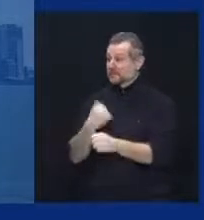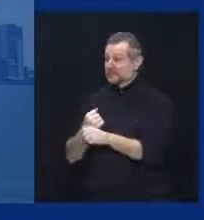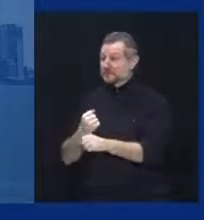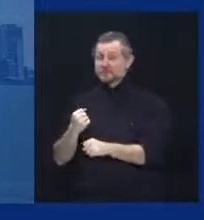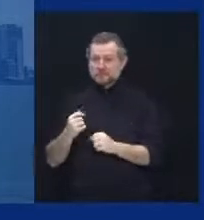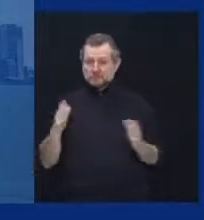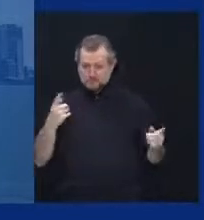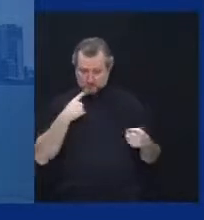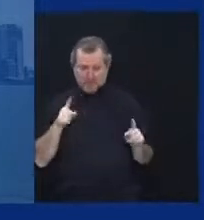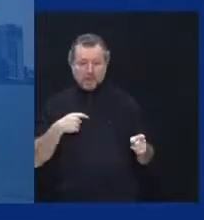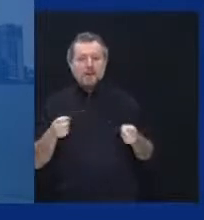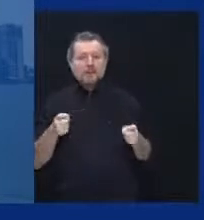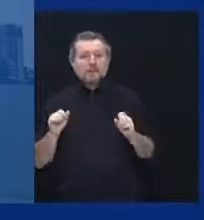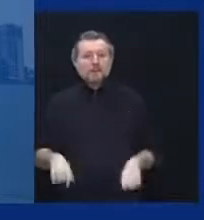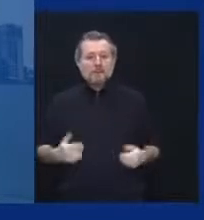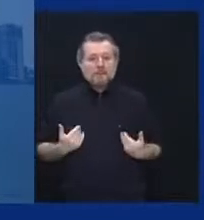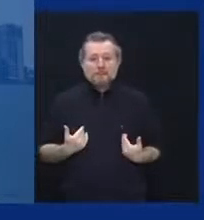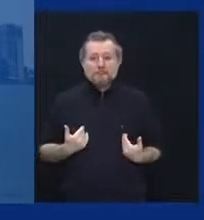will handle it.